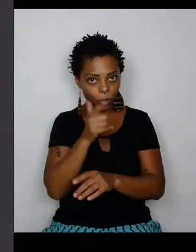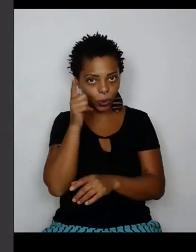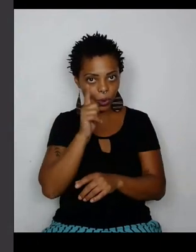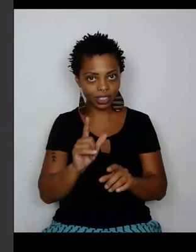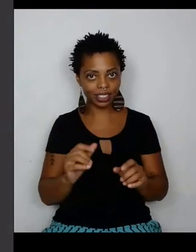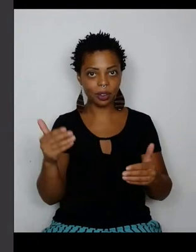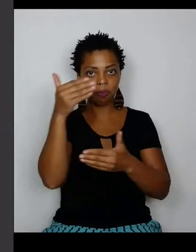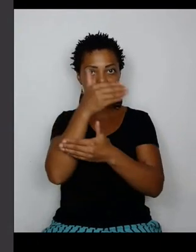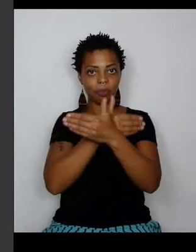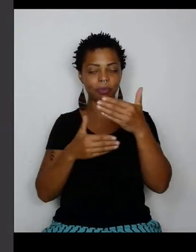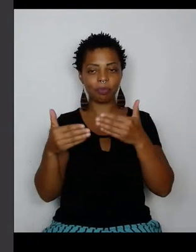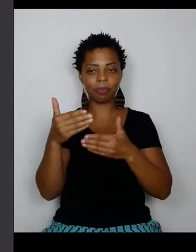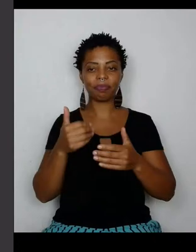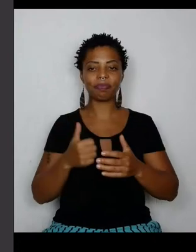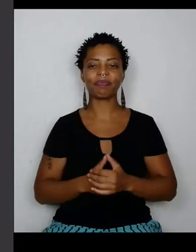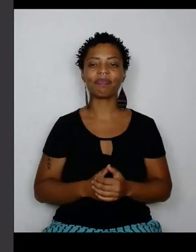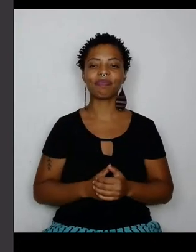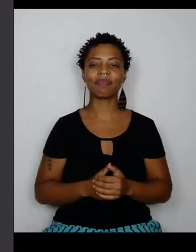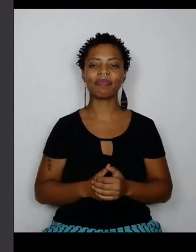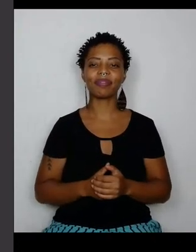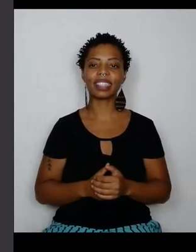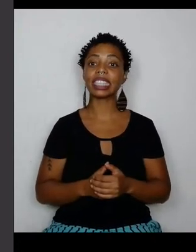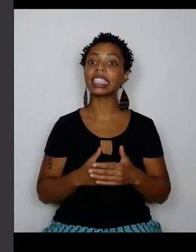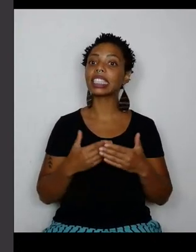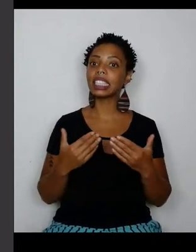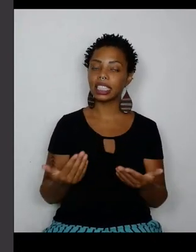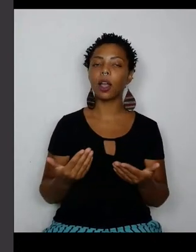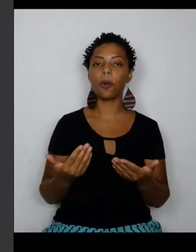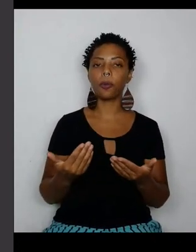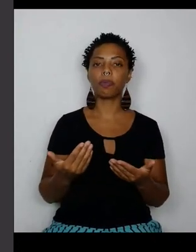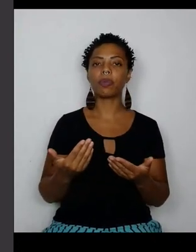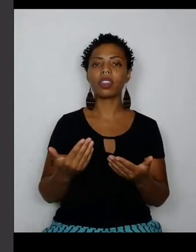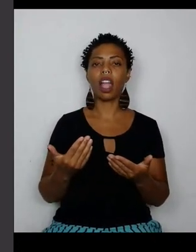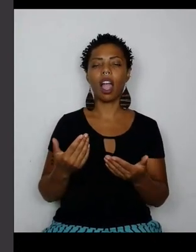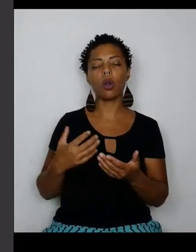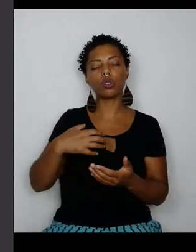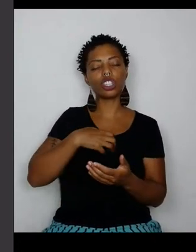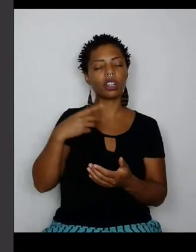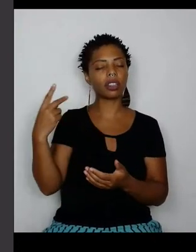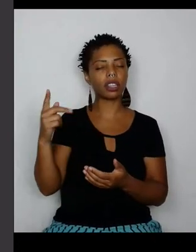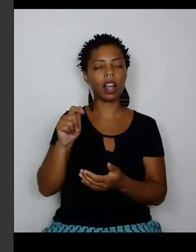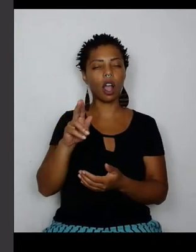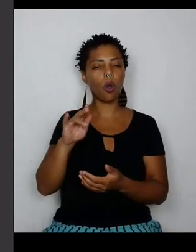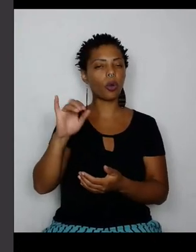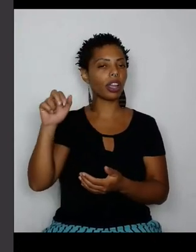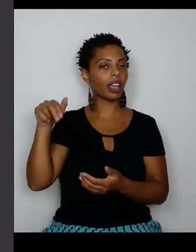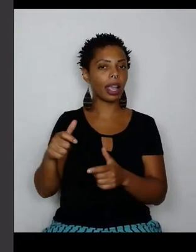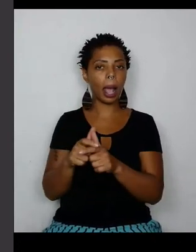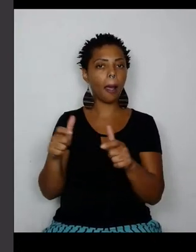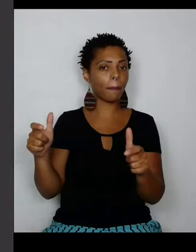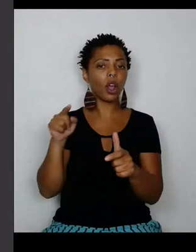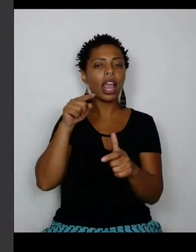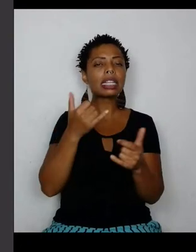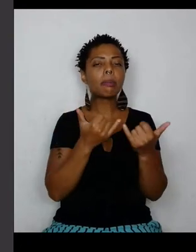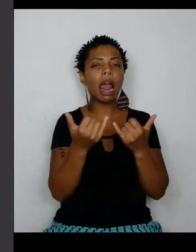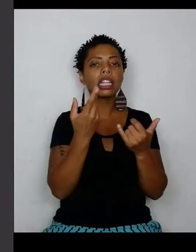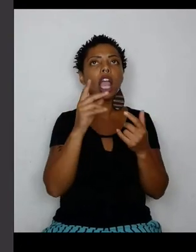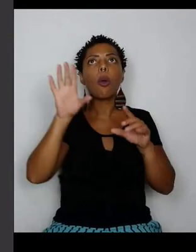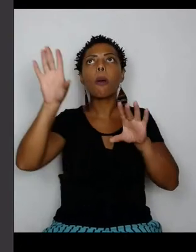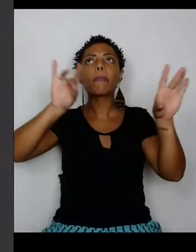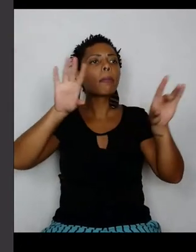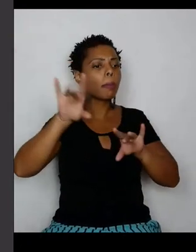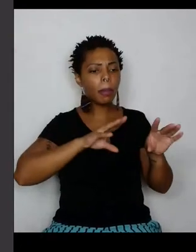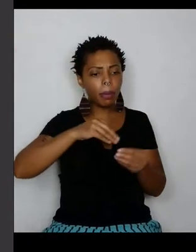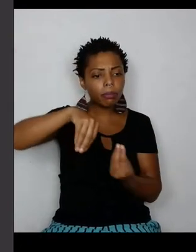indeed like much of his writing it is a kind of patchwork memories of his childhood in peru are juxtaposed